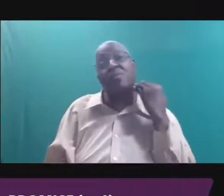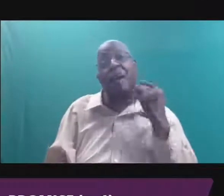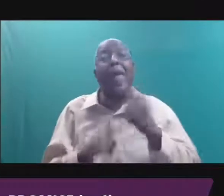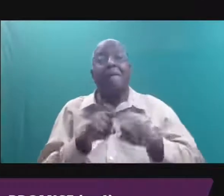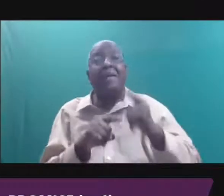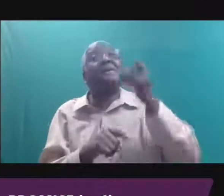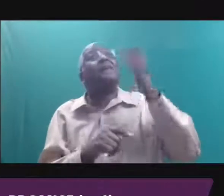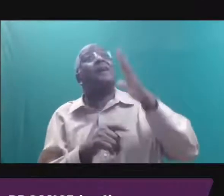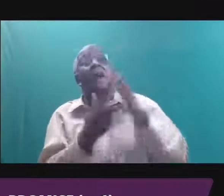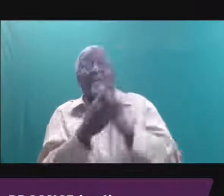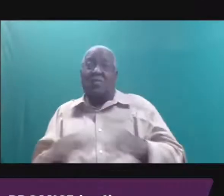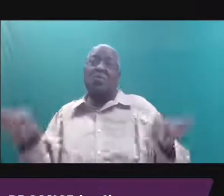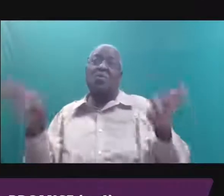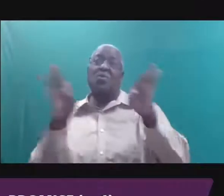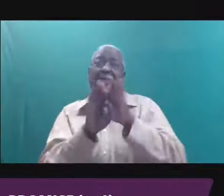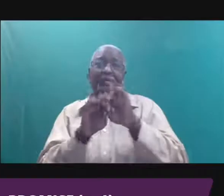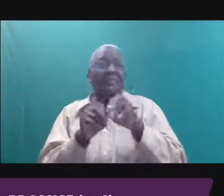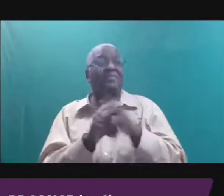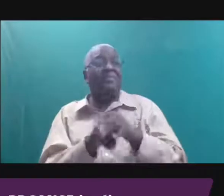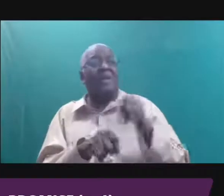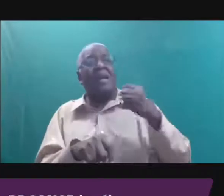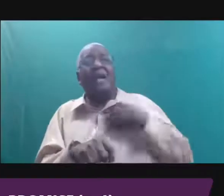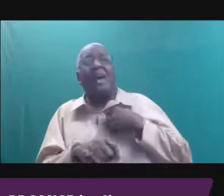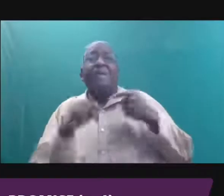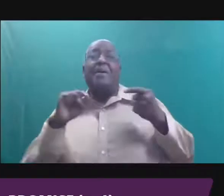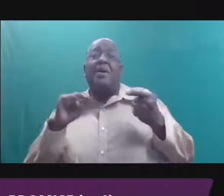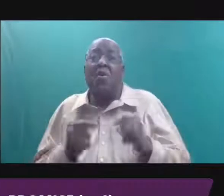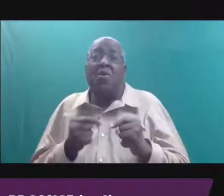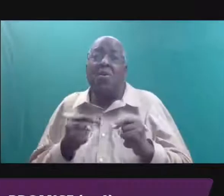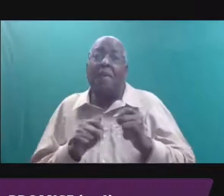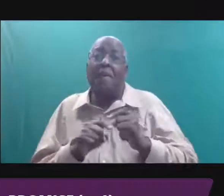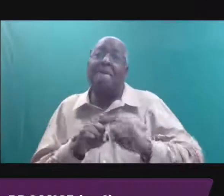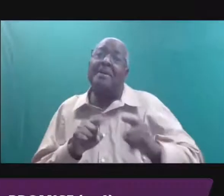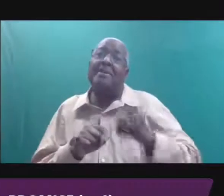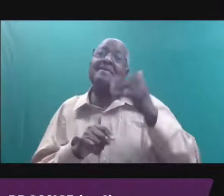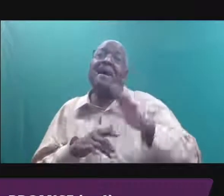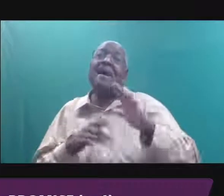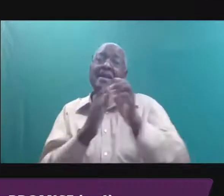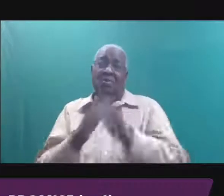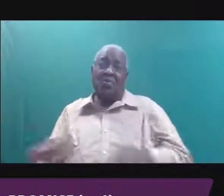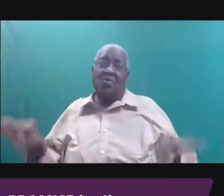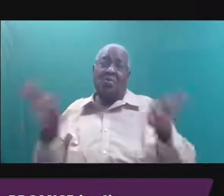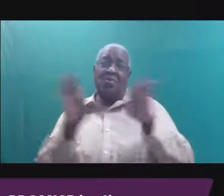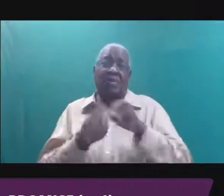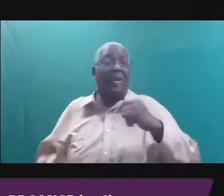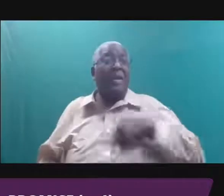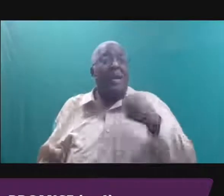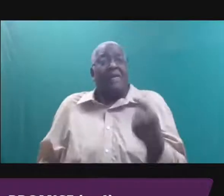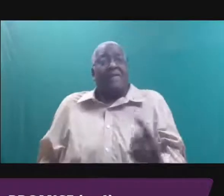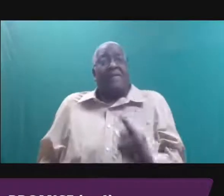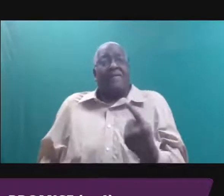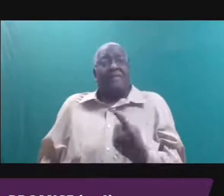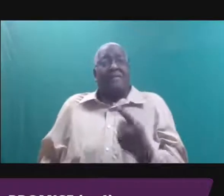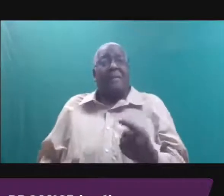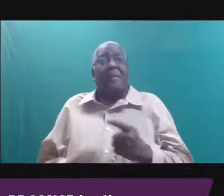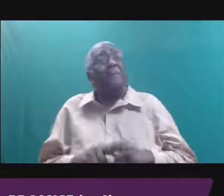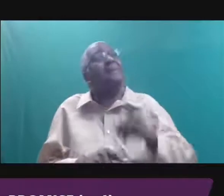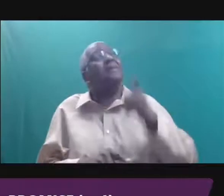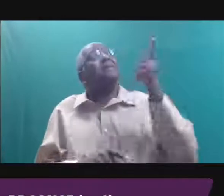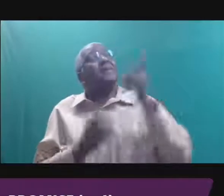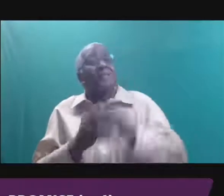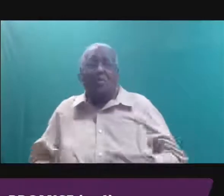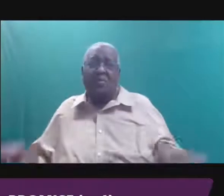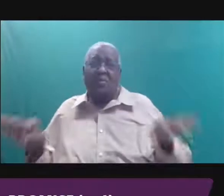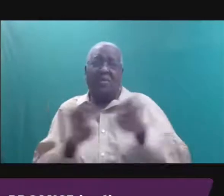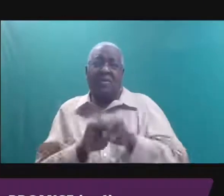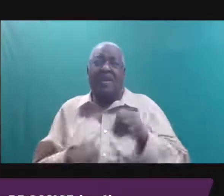I'm broken, but he's worthy. I'm hurting, but he's worthy. I'm lonely, but he's worthy. I'm going through, but